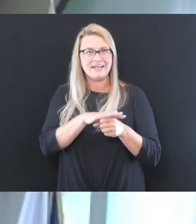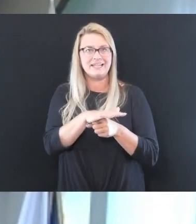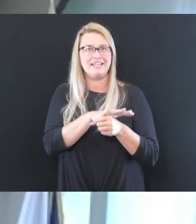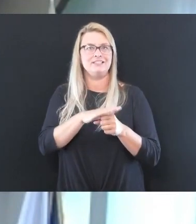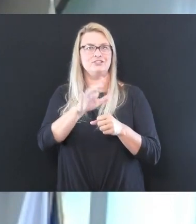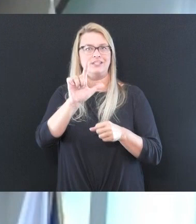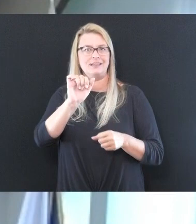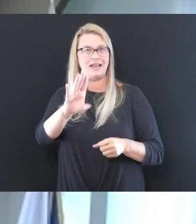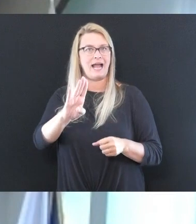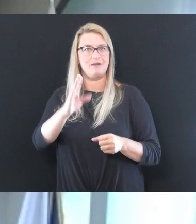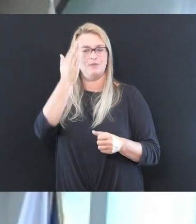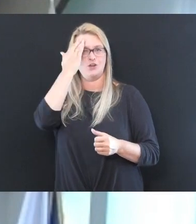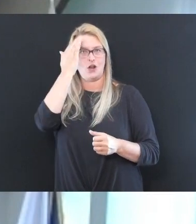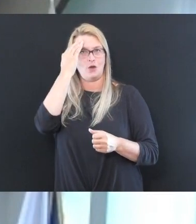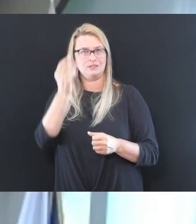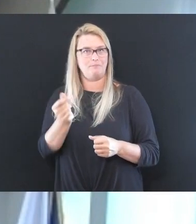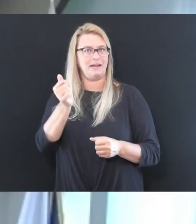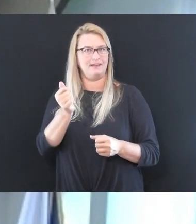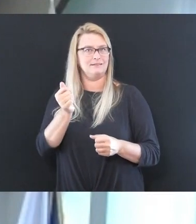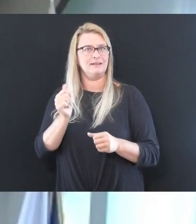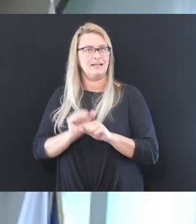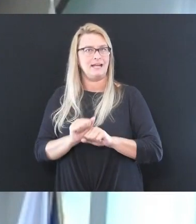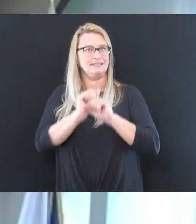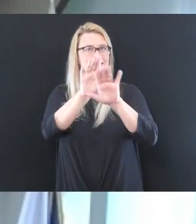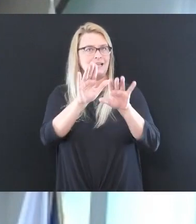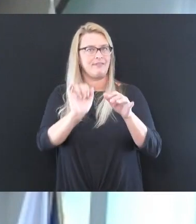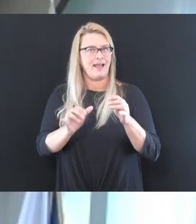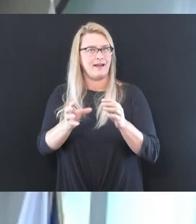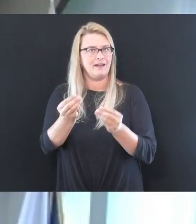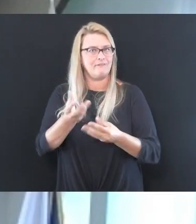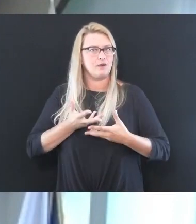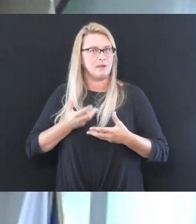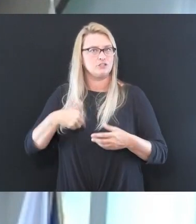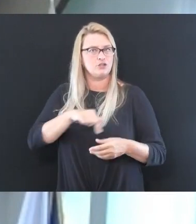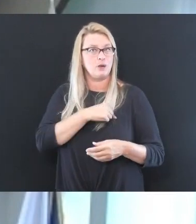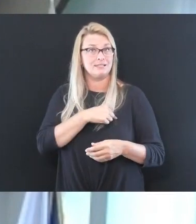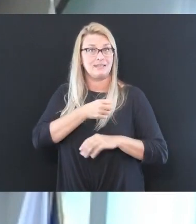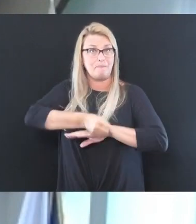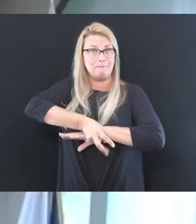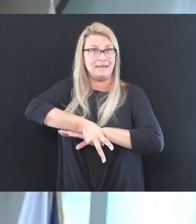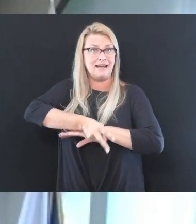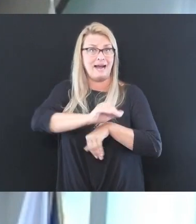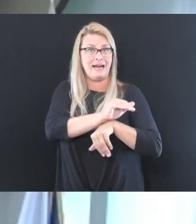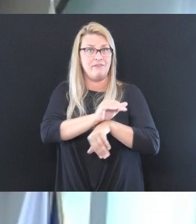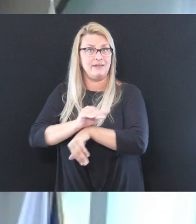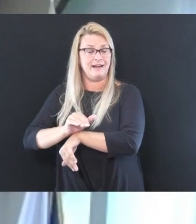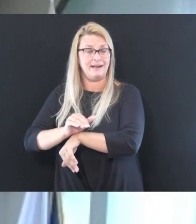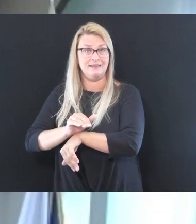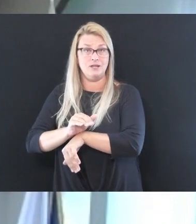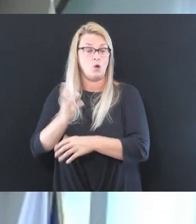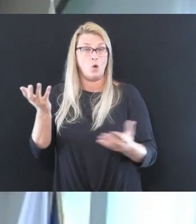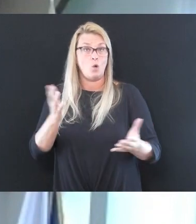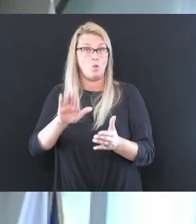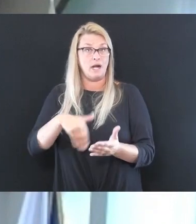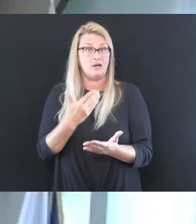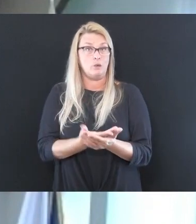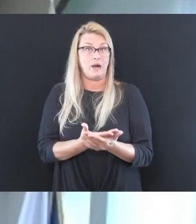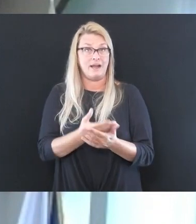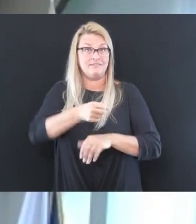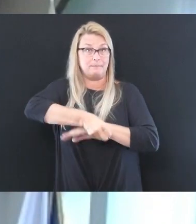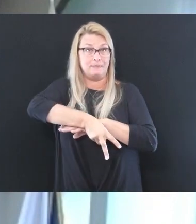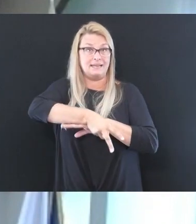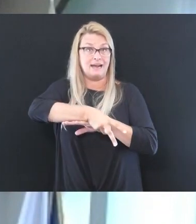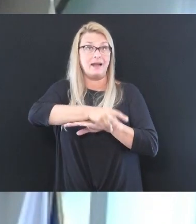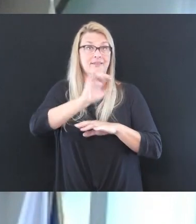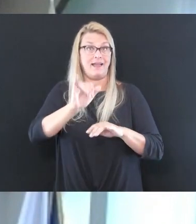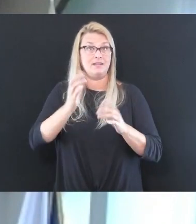again, that information goes to local health departments. Our cutoff is at midnight. So what we have on midnight is what goes on the dashboard. But the